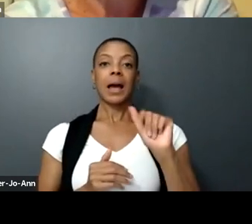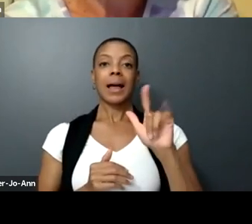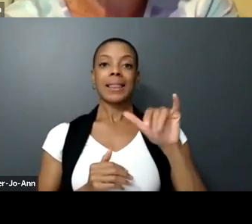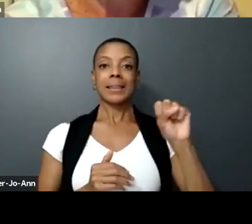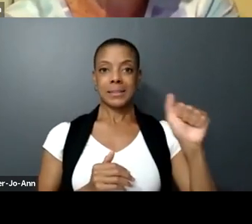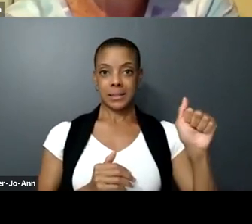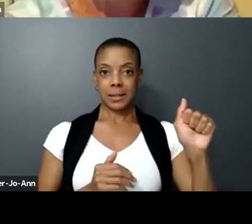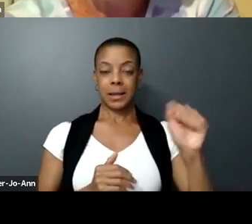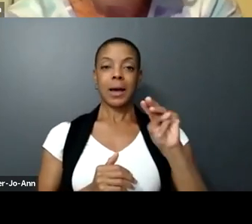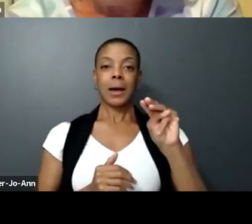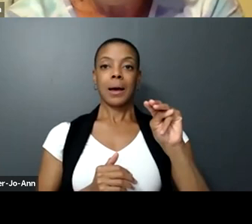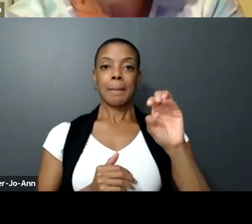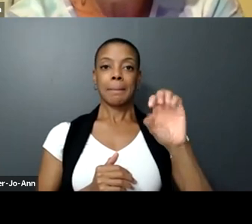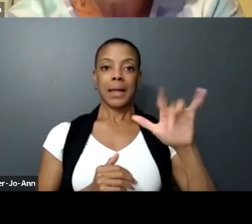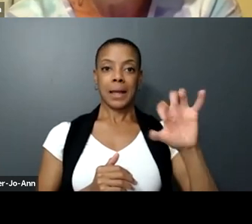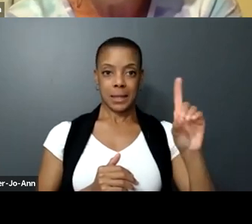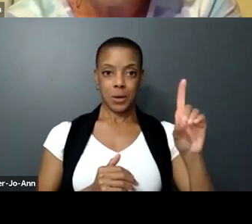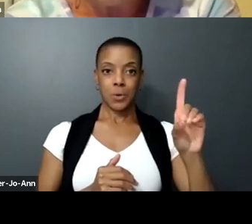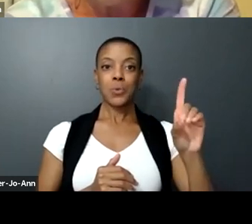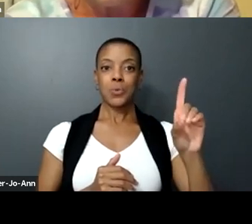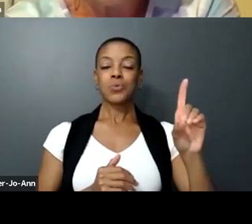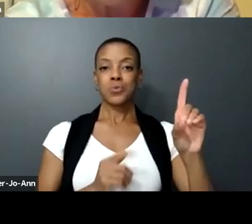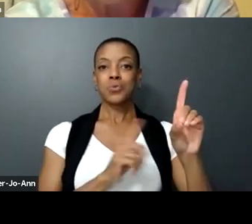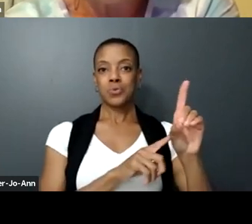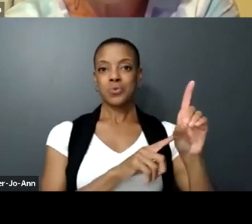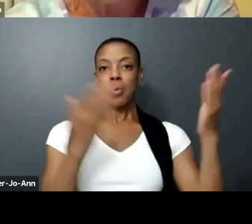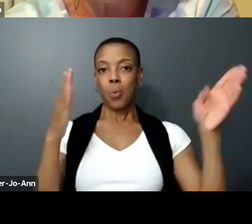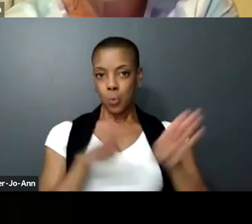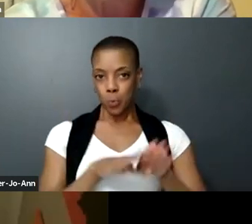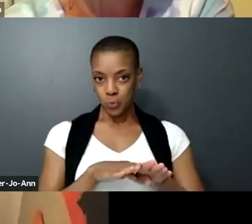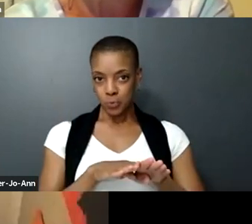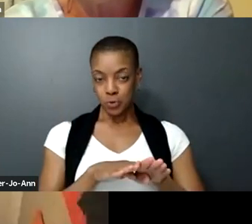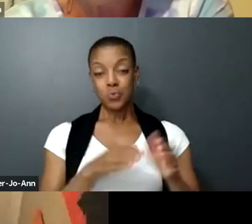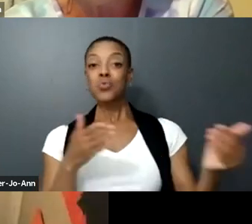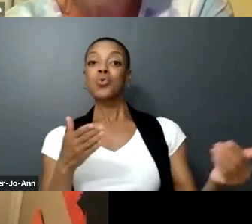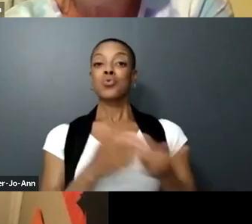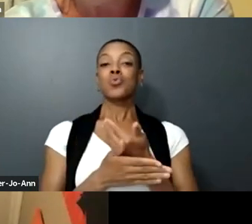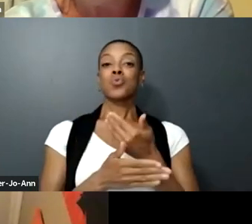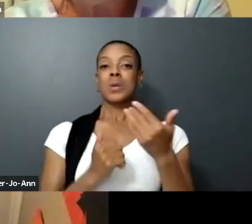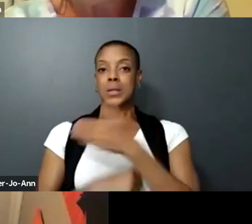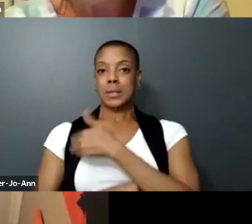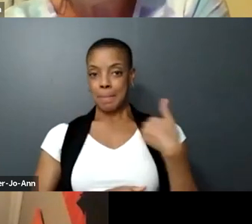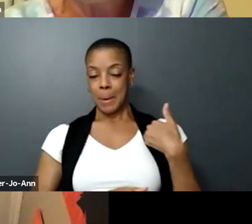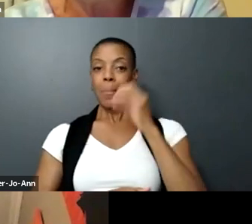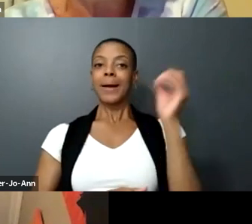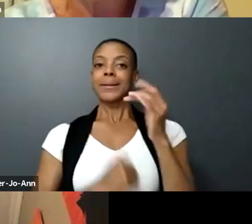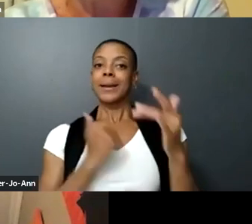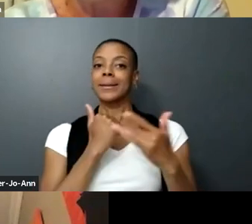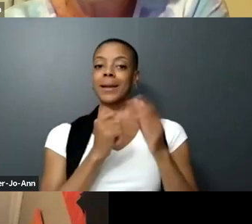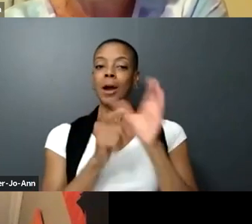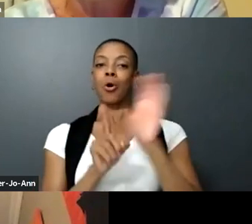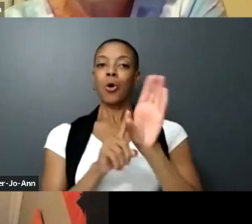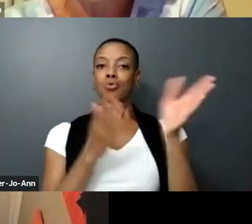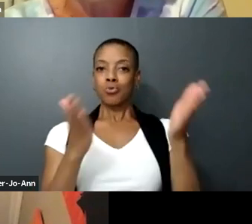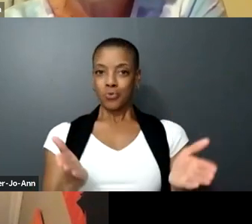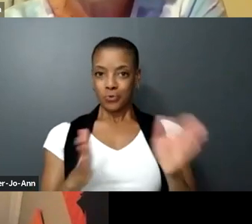the closing, and she is the newest member at Ontario Tech Indigenous Education and Cultural Services. She's my new coworker, and